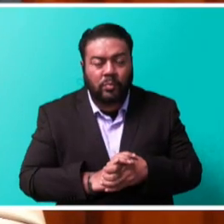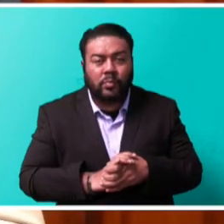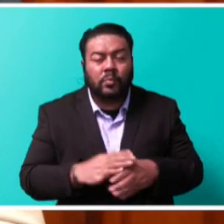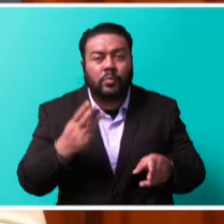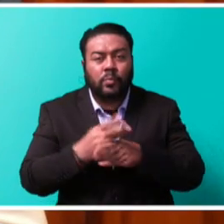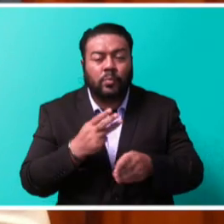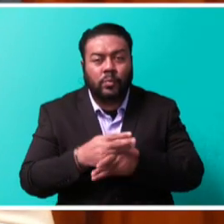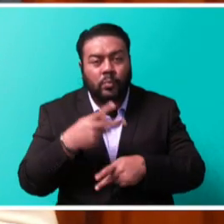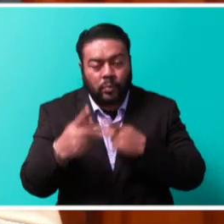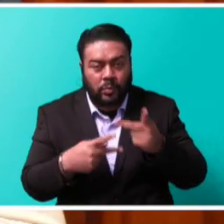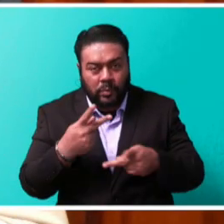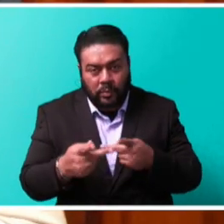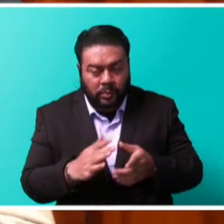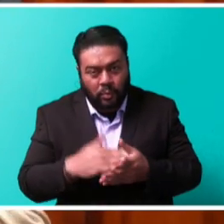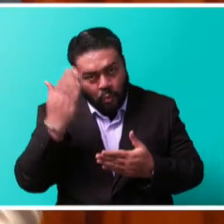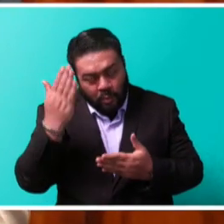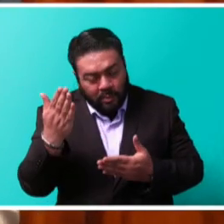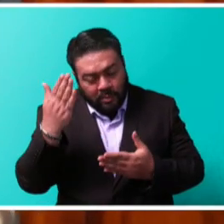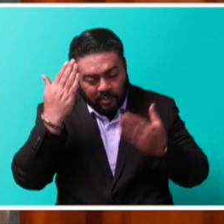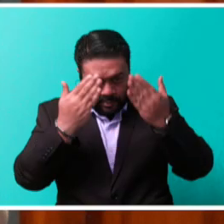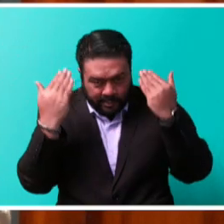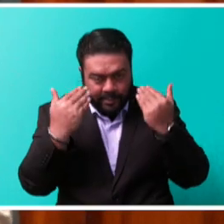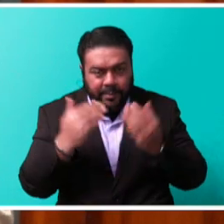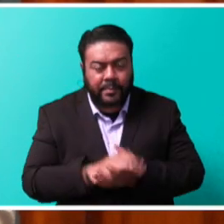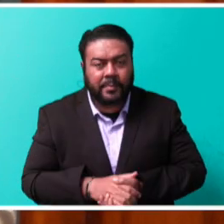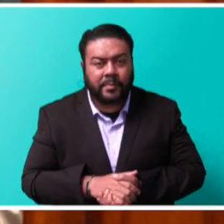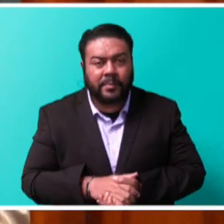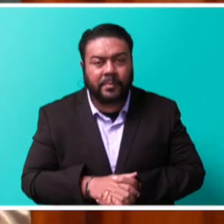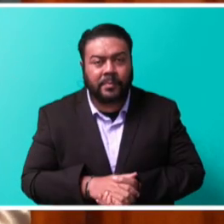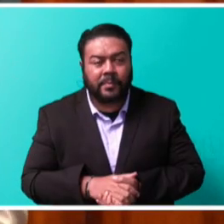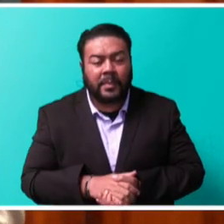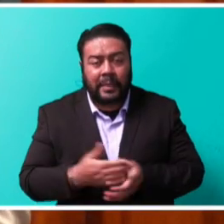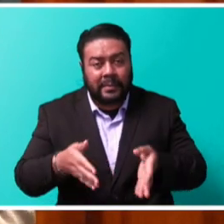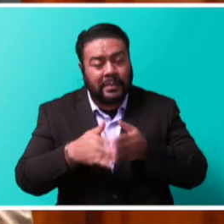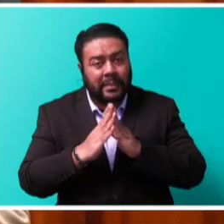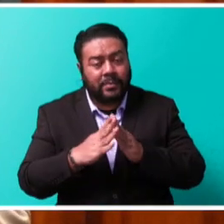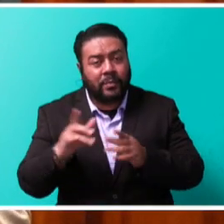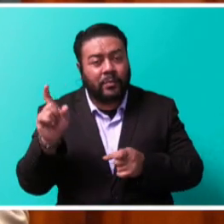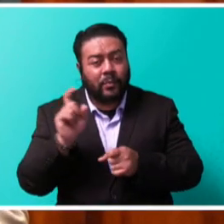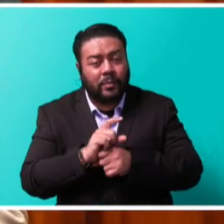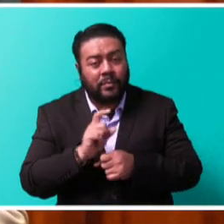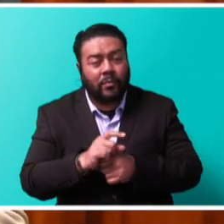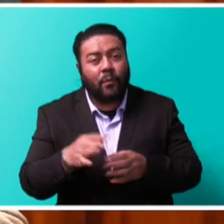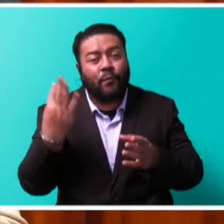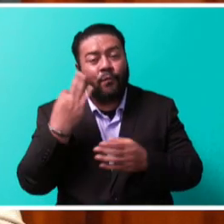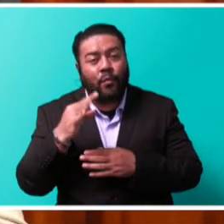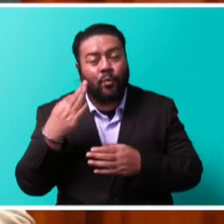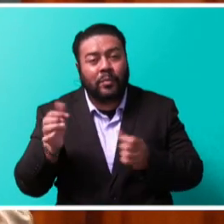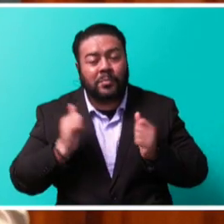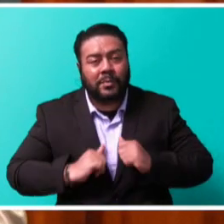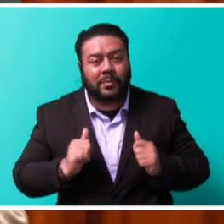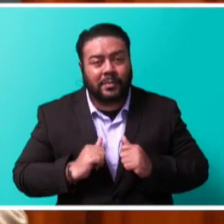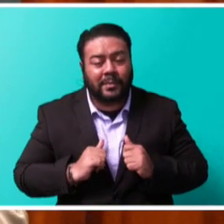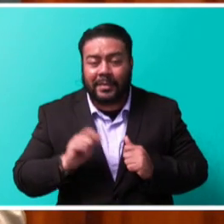processing operations. Honourable Speaker, another significant reform is the establishment of accredited forest practices officers.